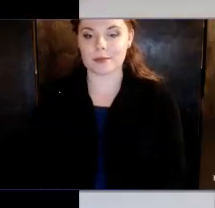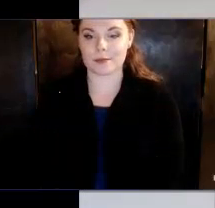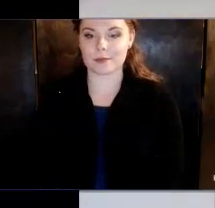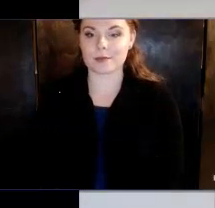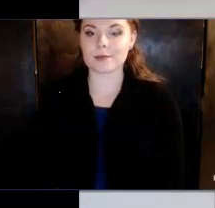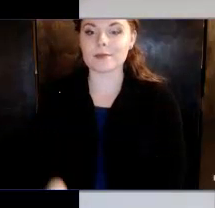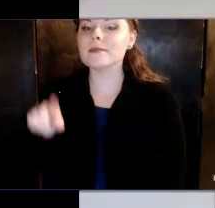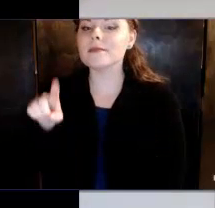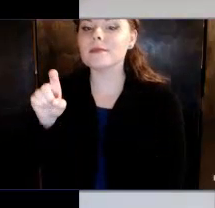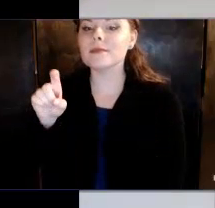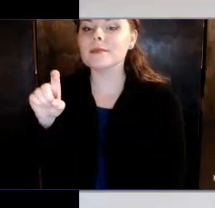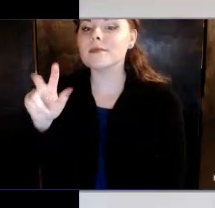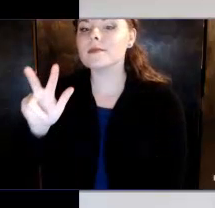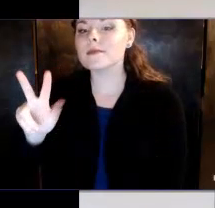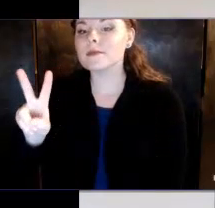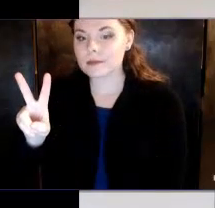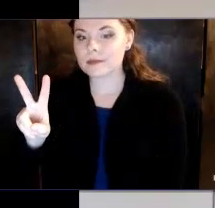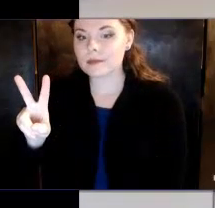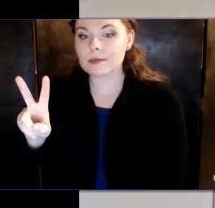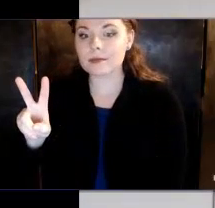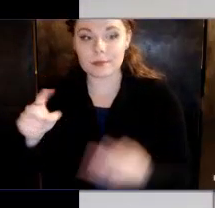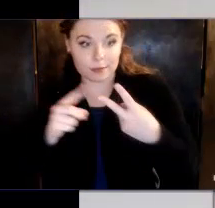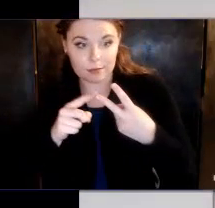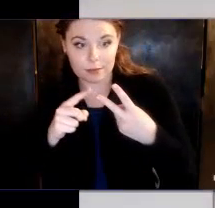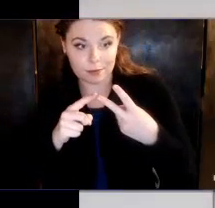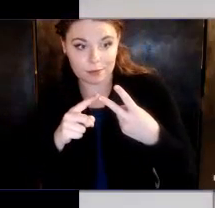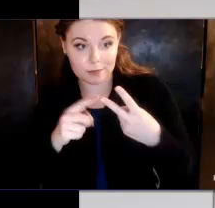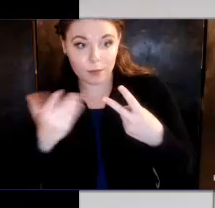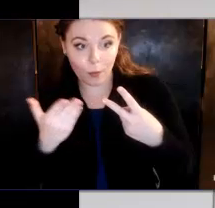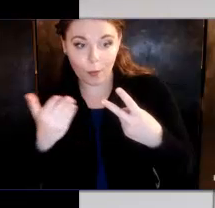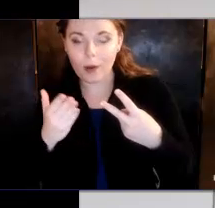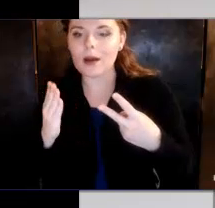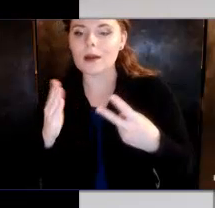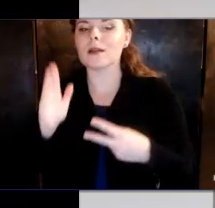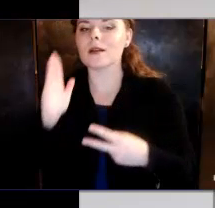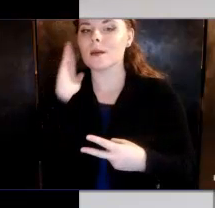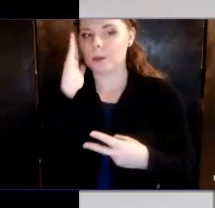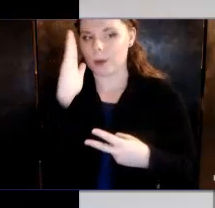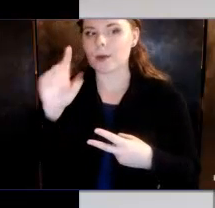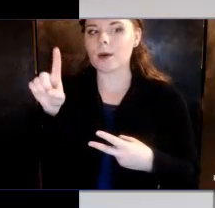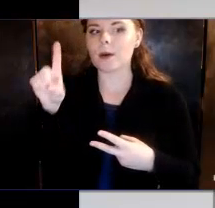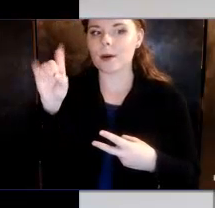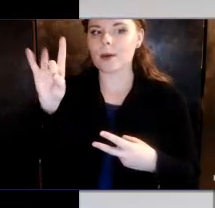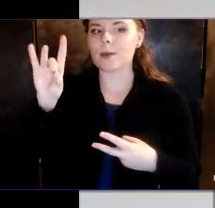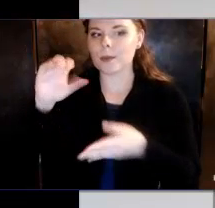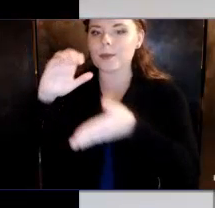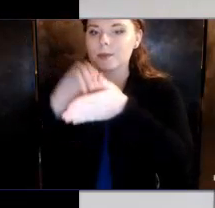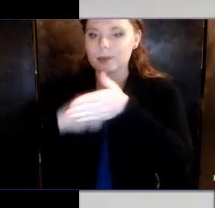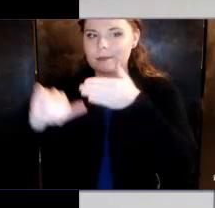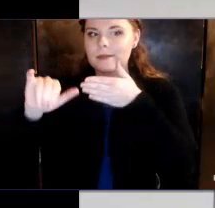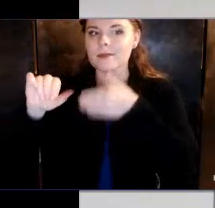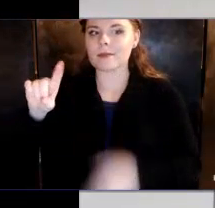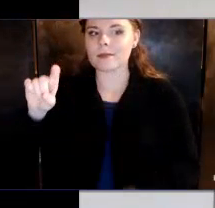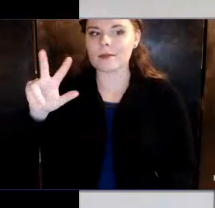is 132, and our second step is to subtract that from 180.